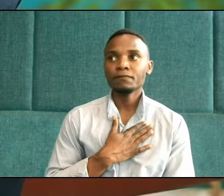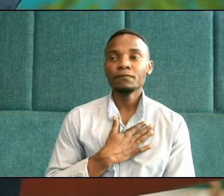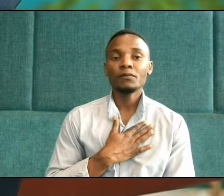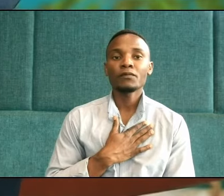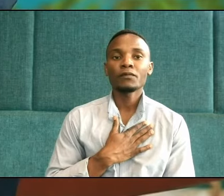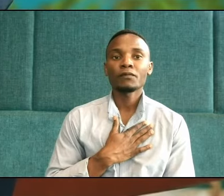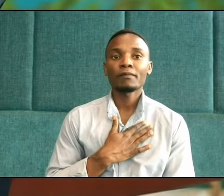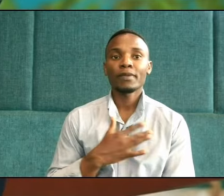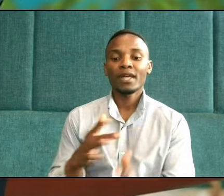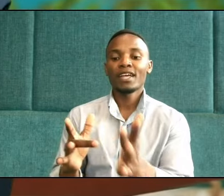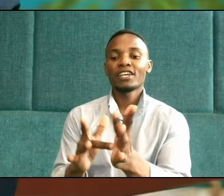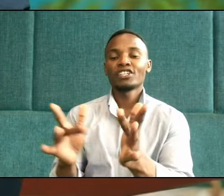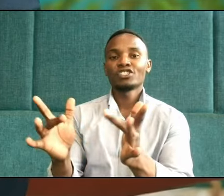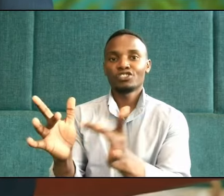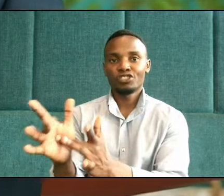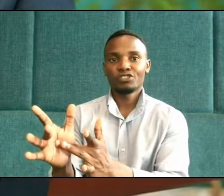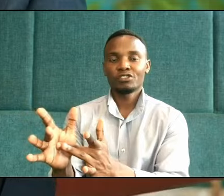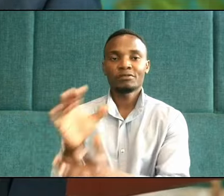Jesus Christ